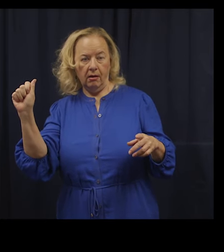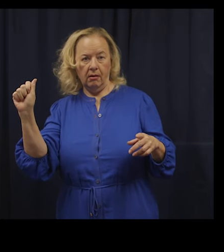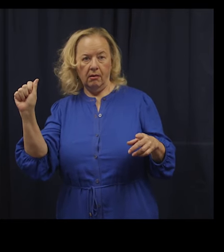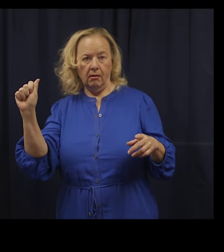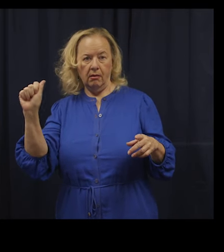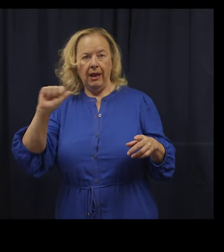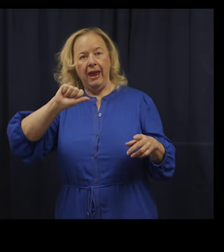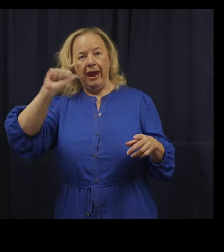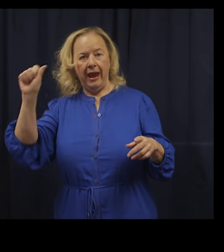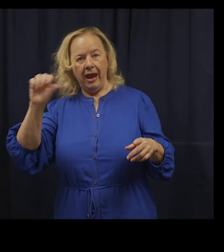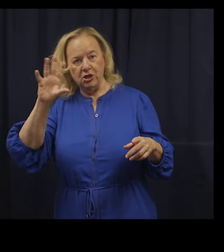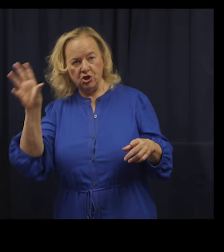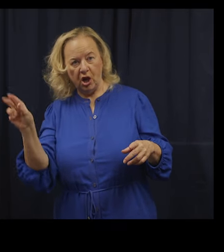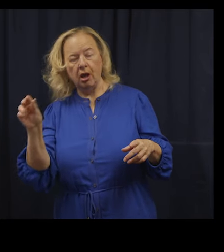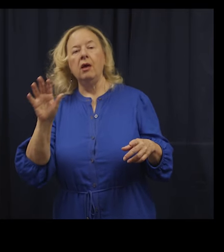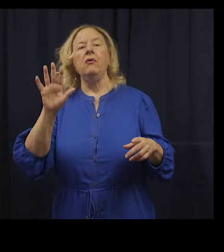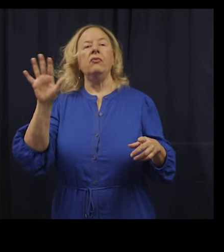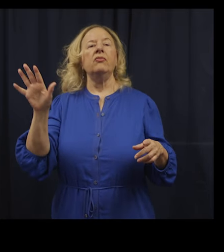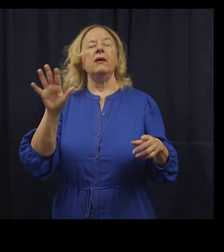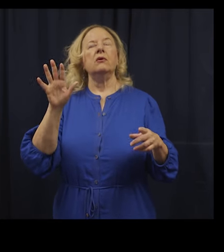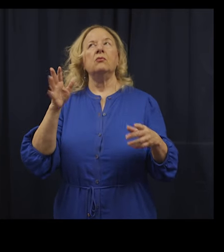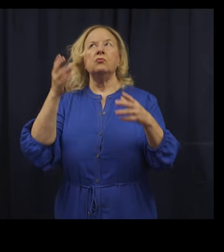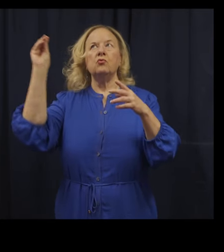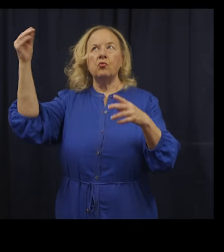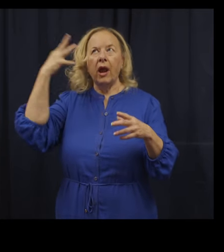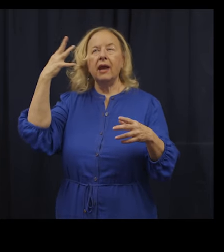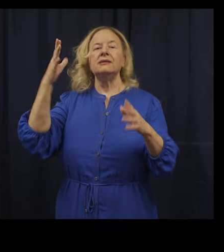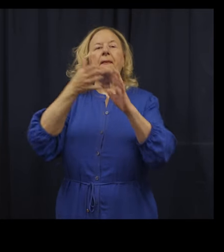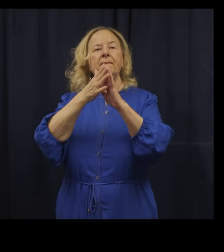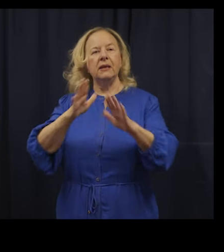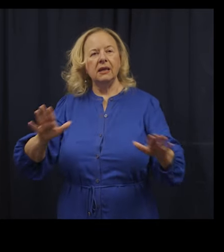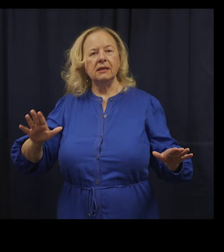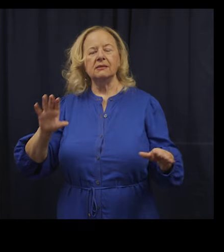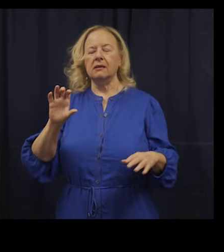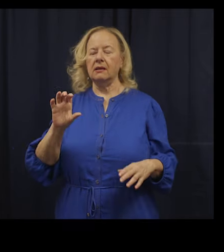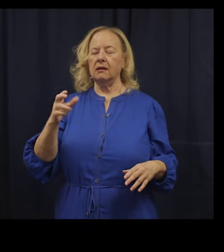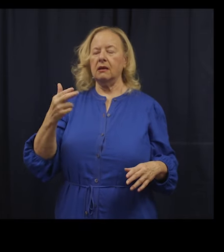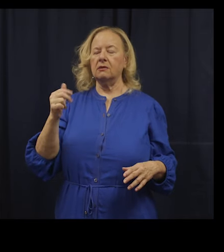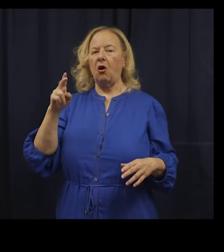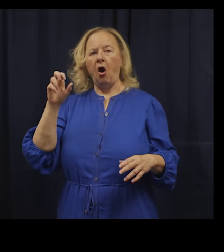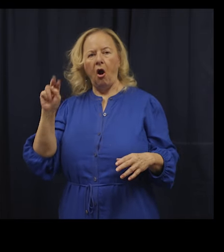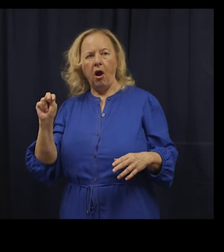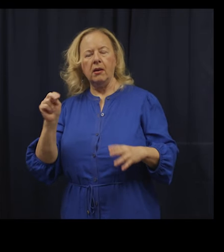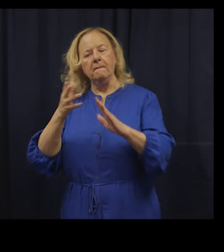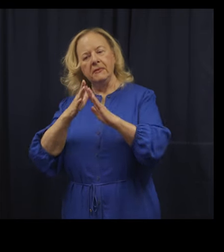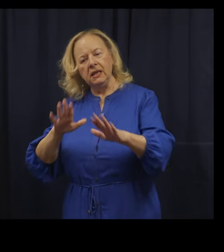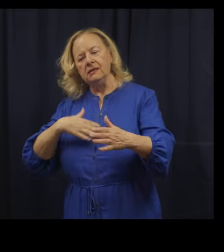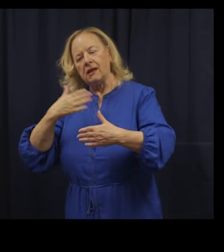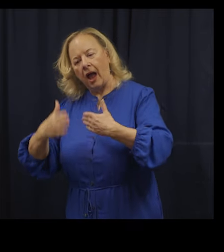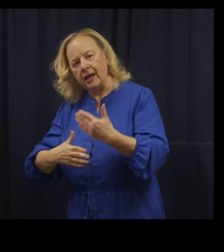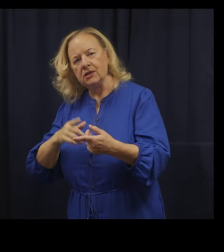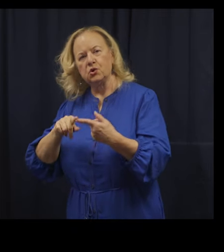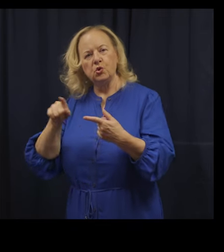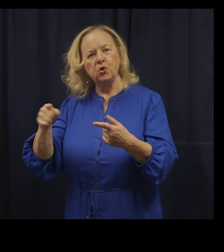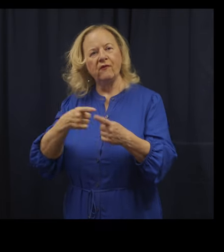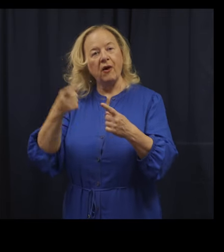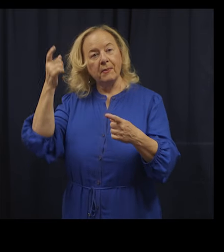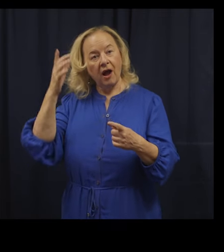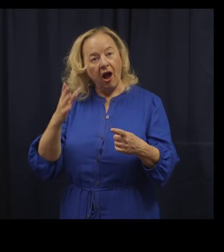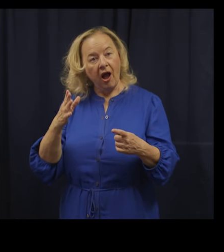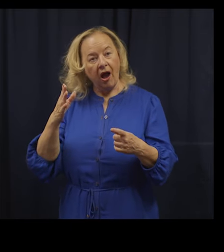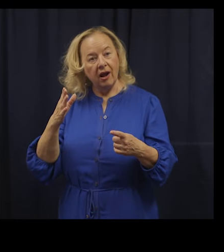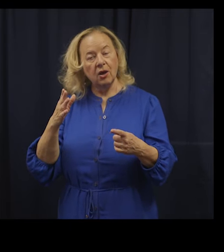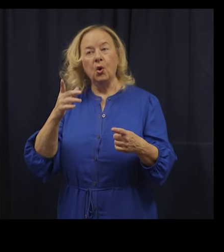Grace to you and peace. That's like Canaan to you. And peace from God, who